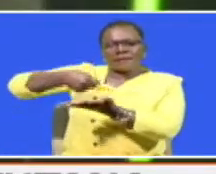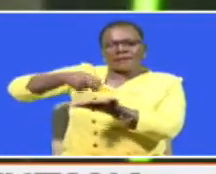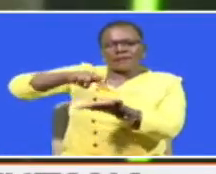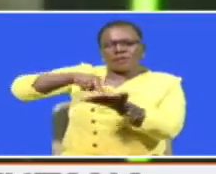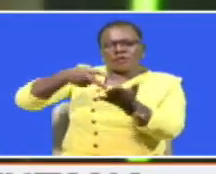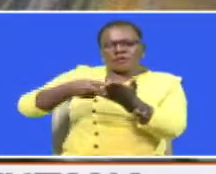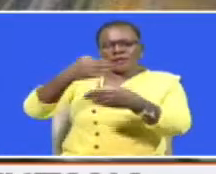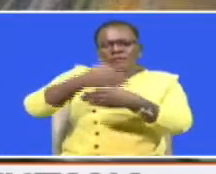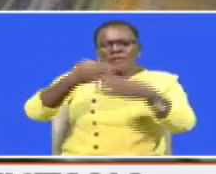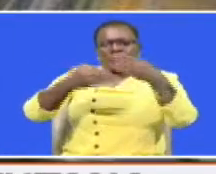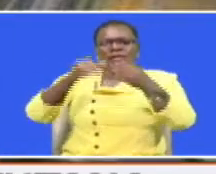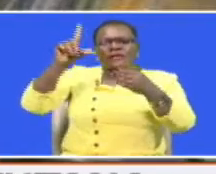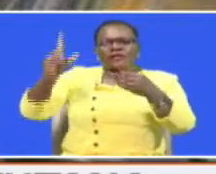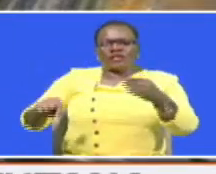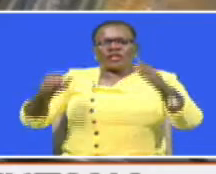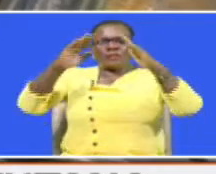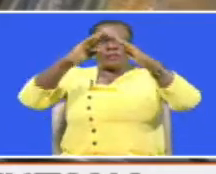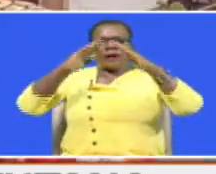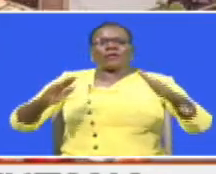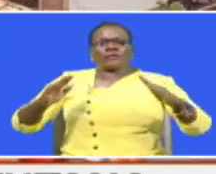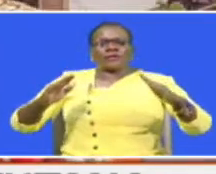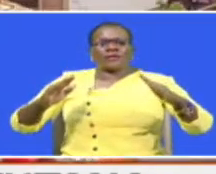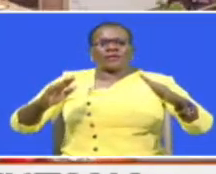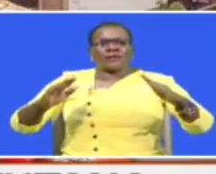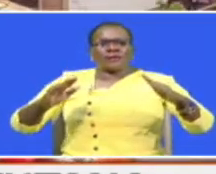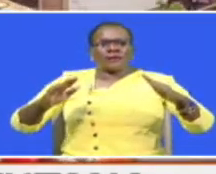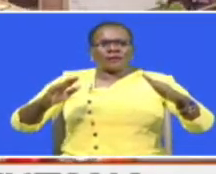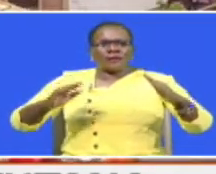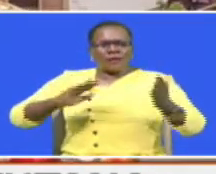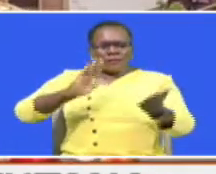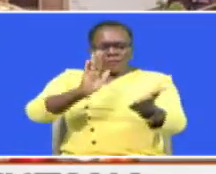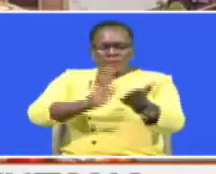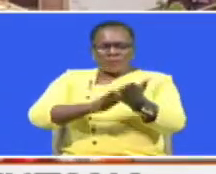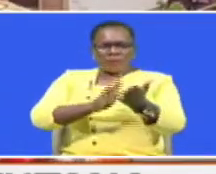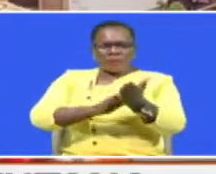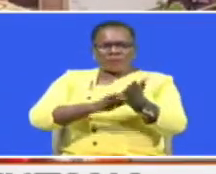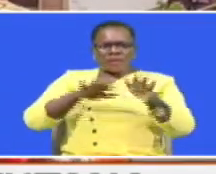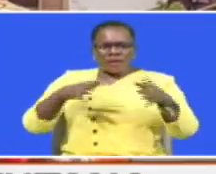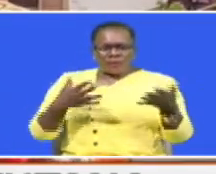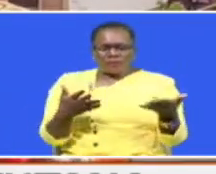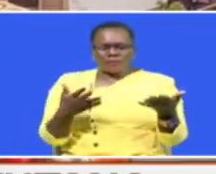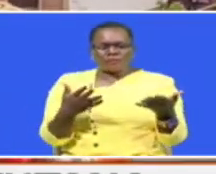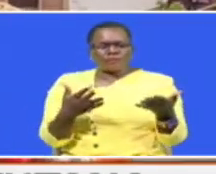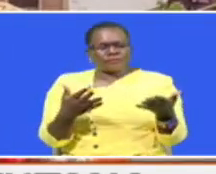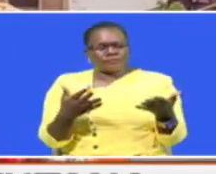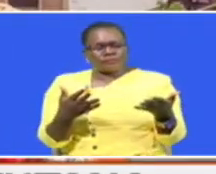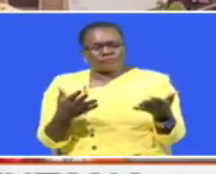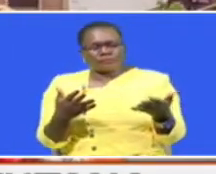mradi wa ujenzi wa nyumba za bei nafuu. The amendment proposes